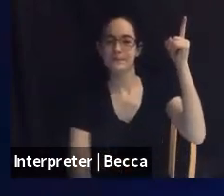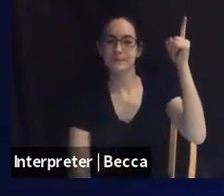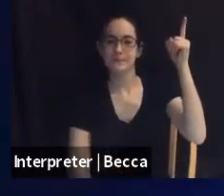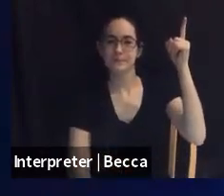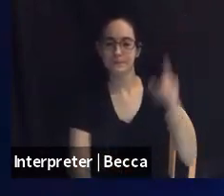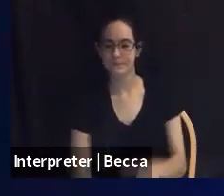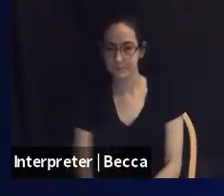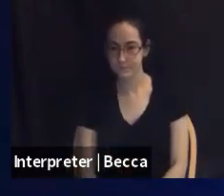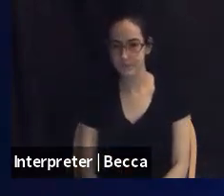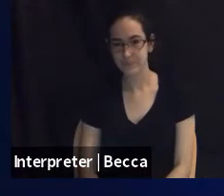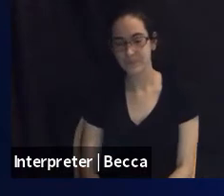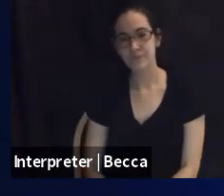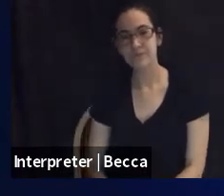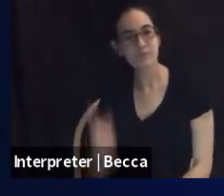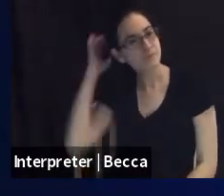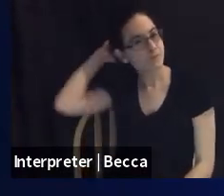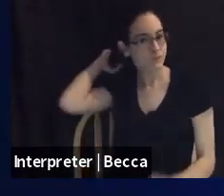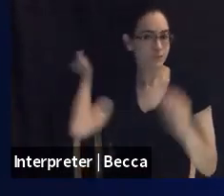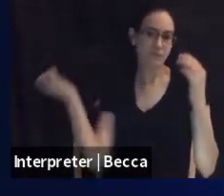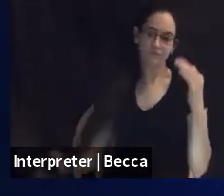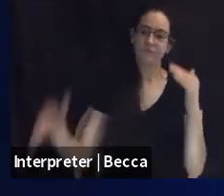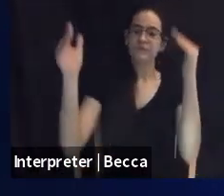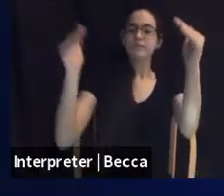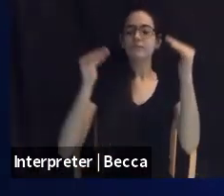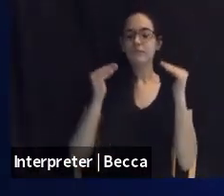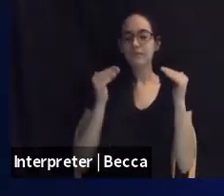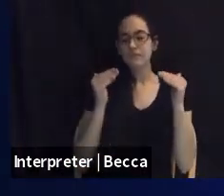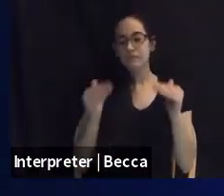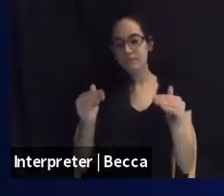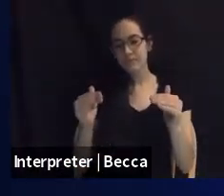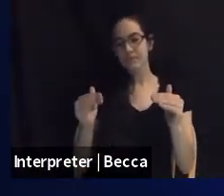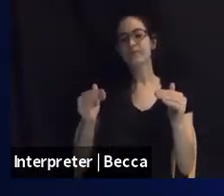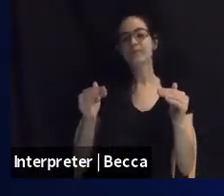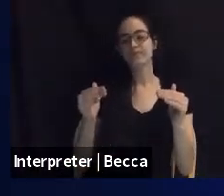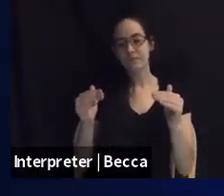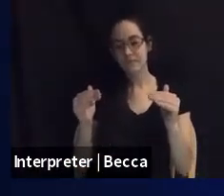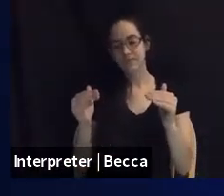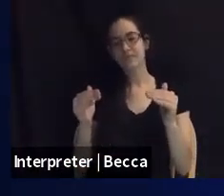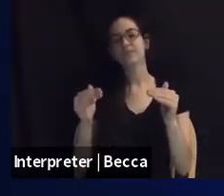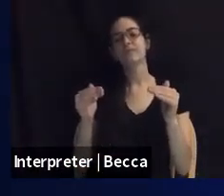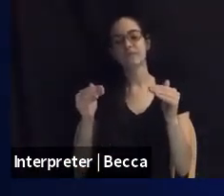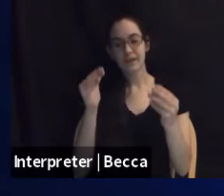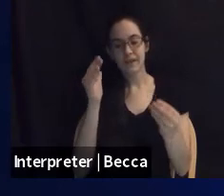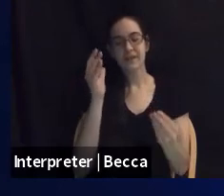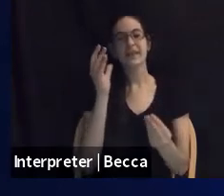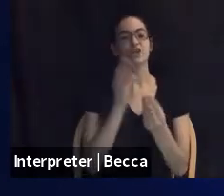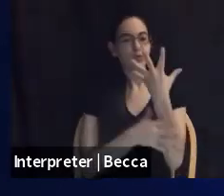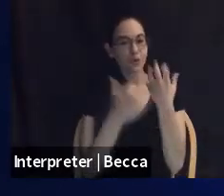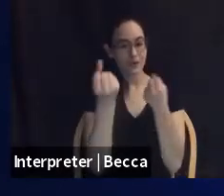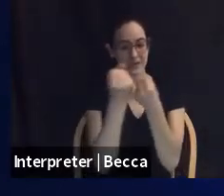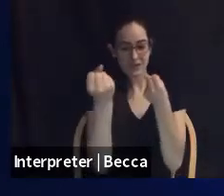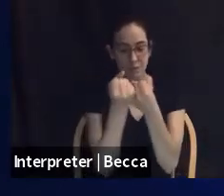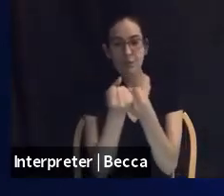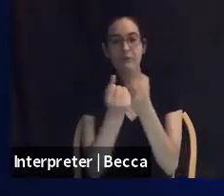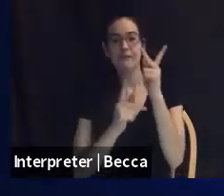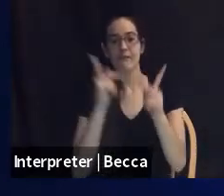us. Number nine, they grew in favor with people around them. That means people saw what was happening in their life